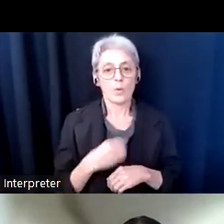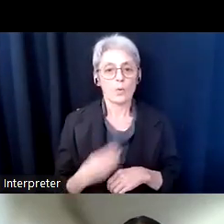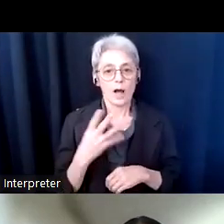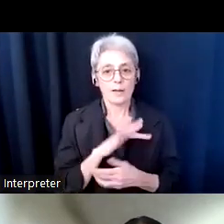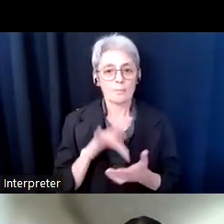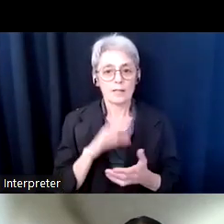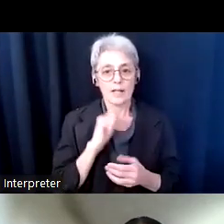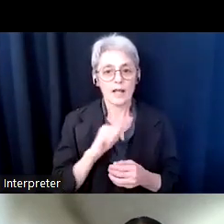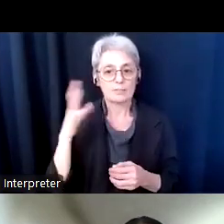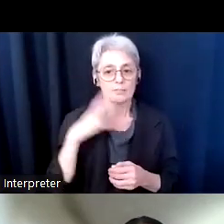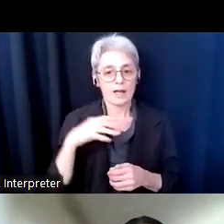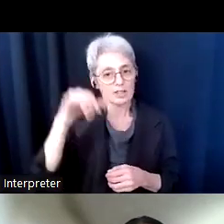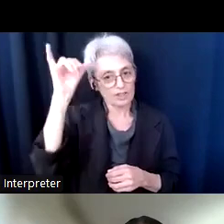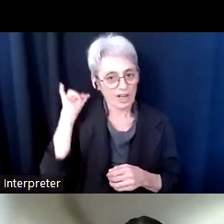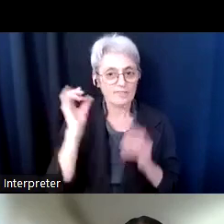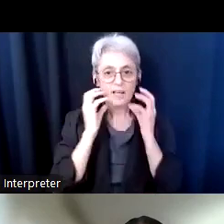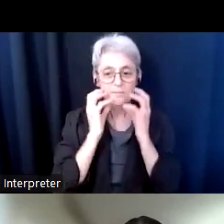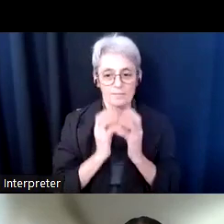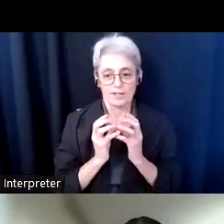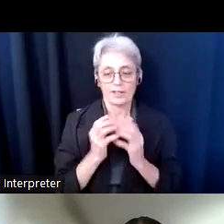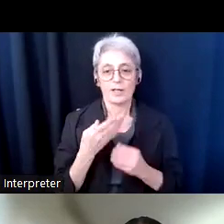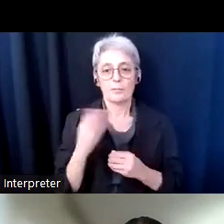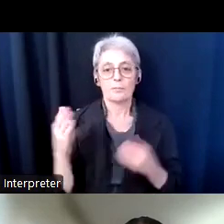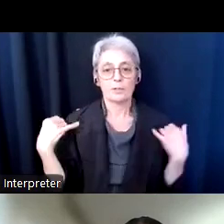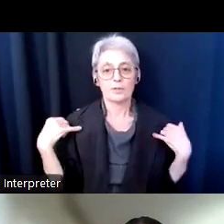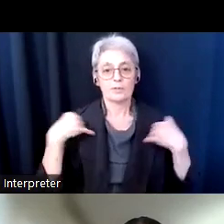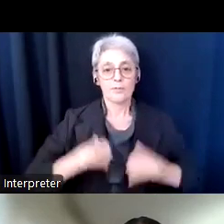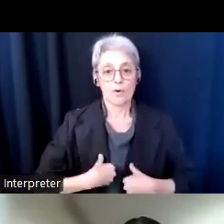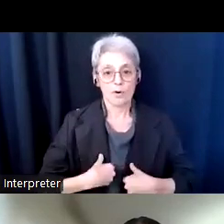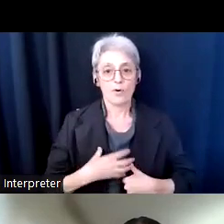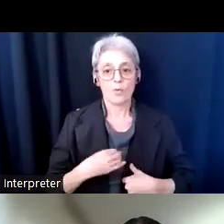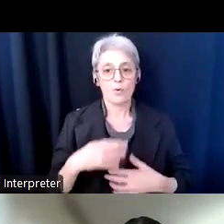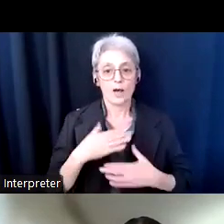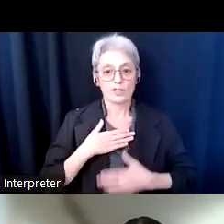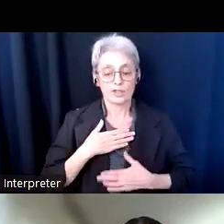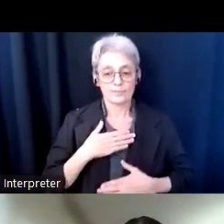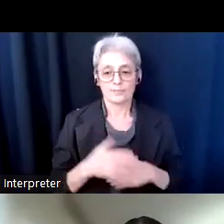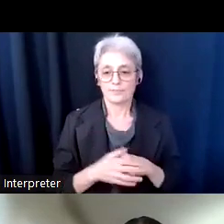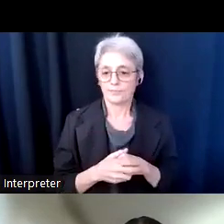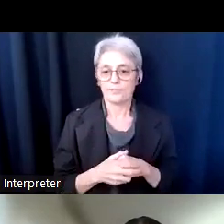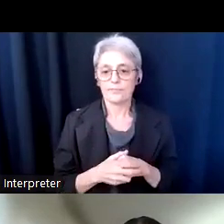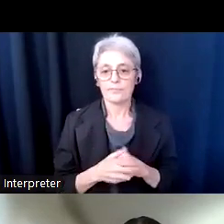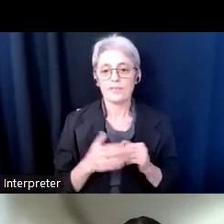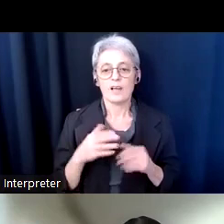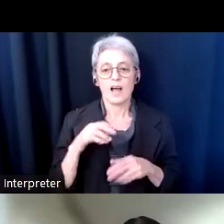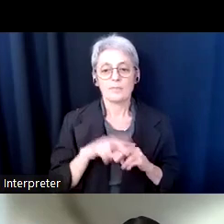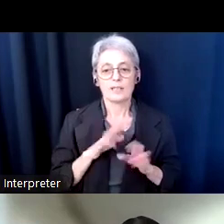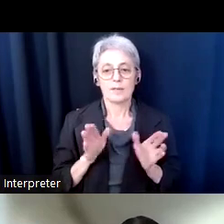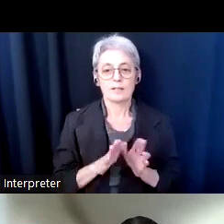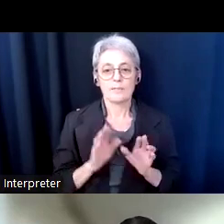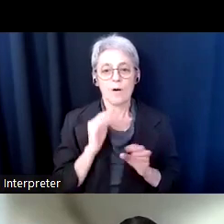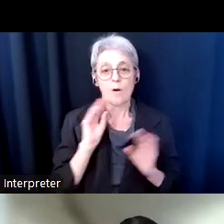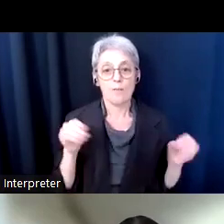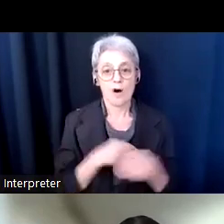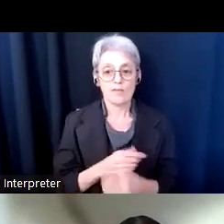shaved head and a beard. I'm wearing a blue sport coat and a white shirt, and I'm in my small home office with a bookcase behind me. Great